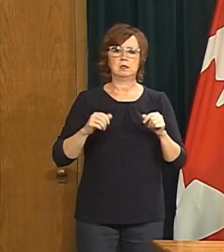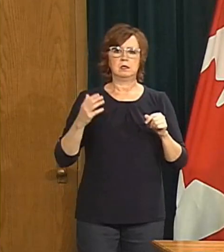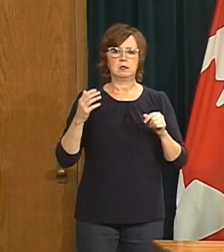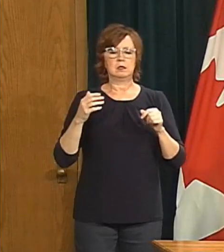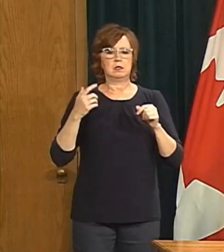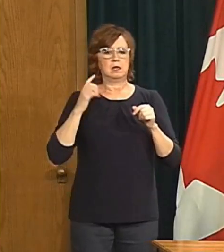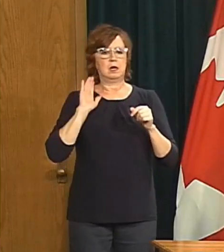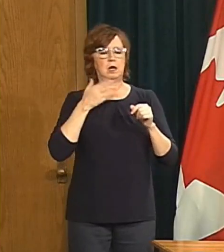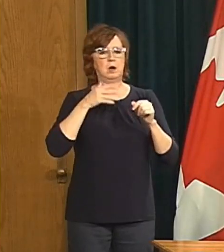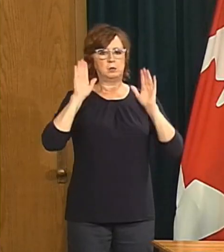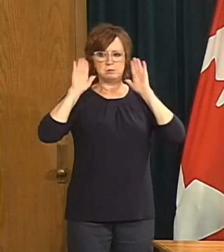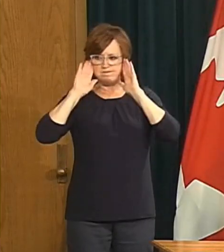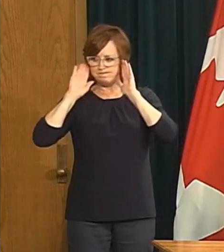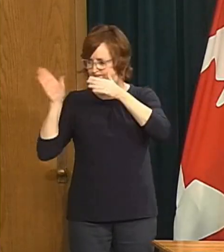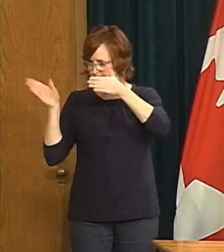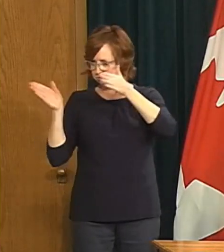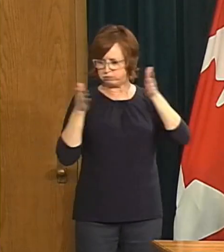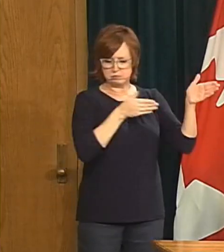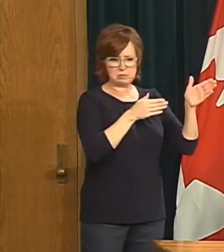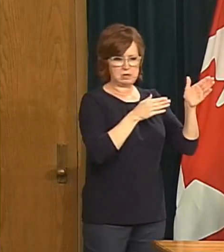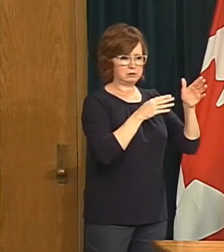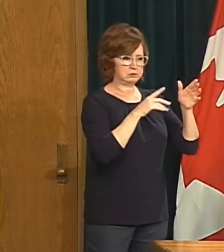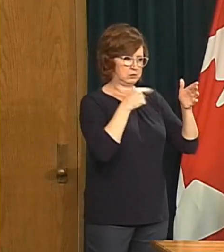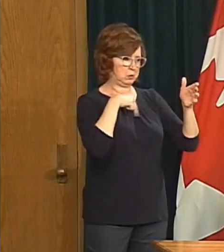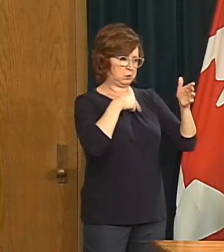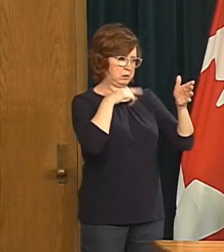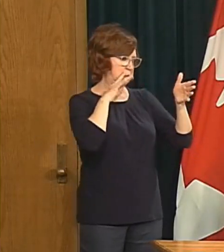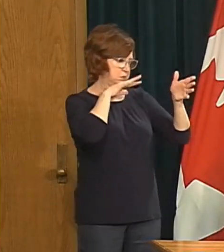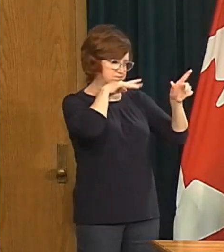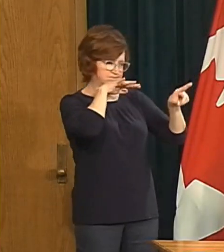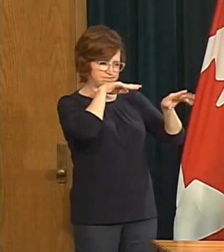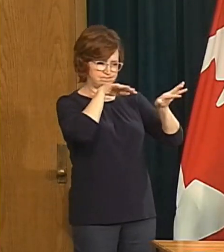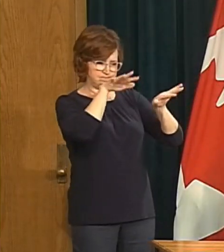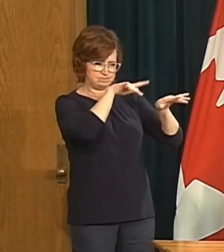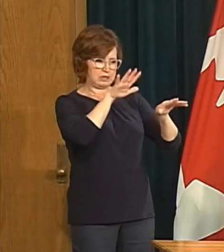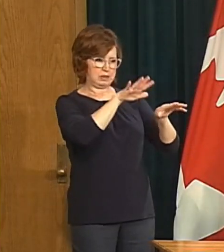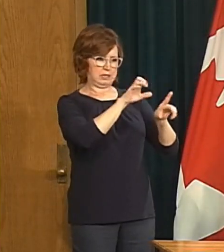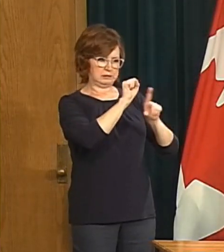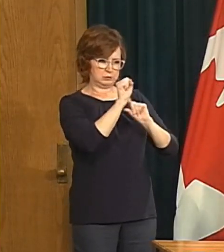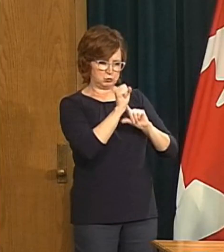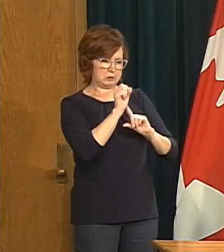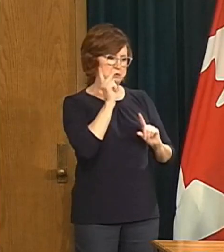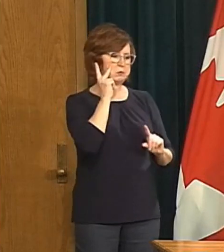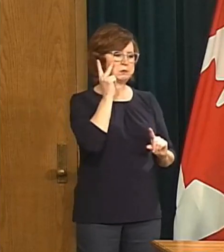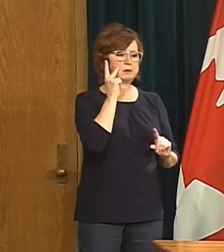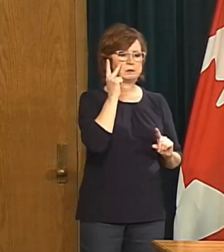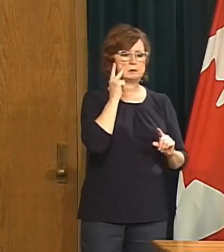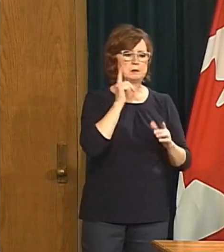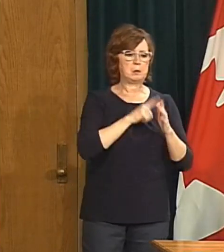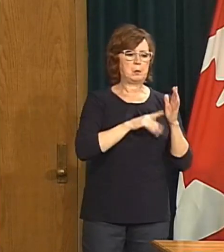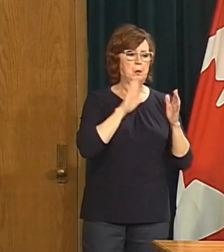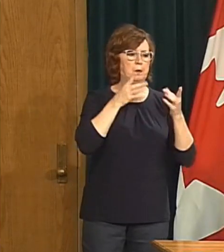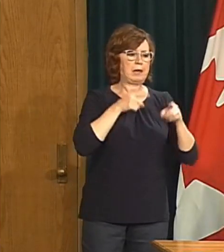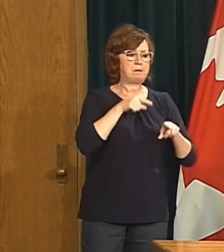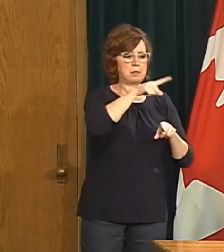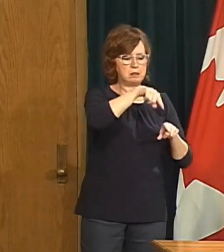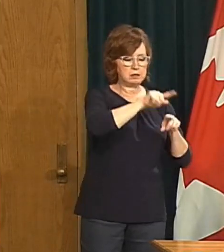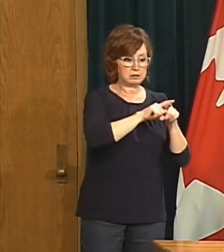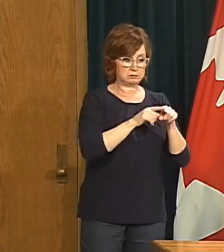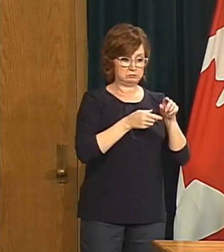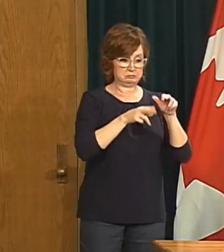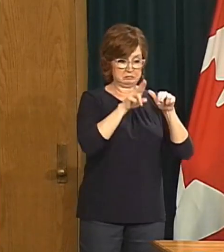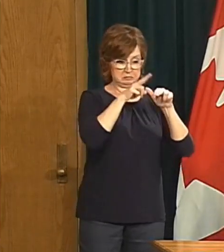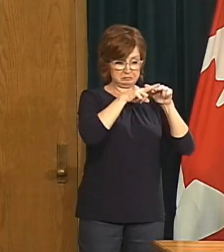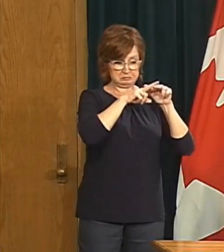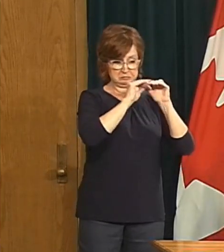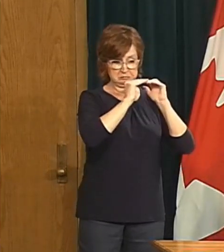Just use that knowledge to further guide transmission. But then, of course, we understand that, unfortunately, in